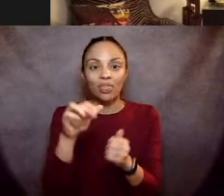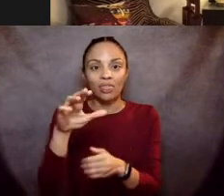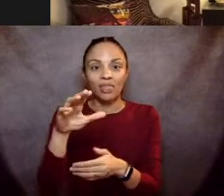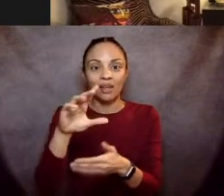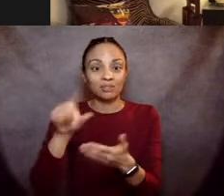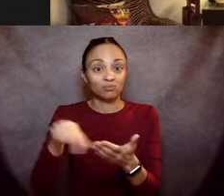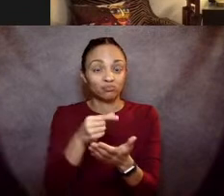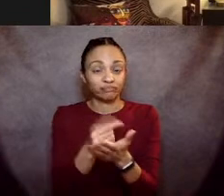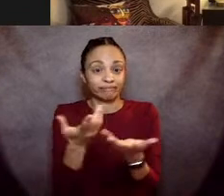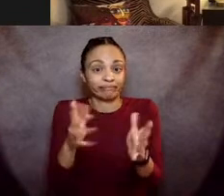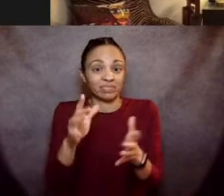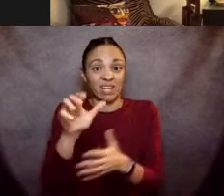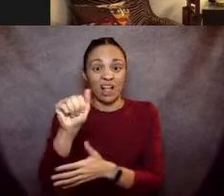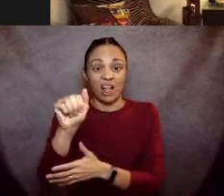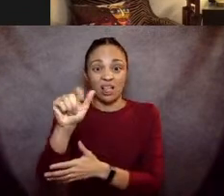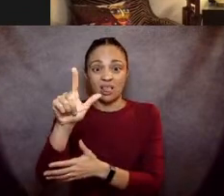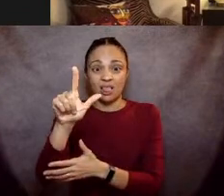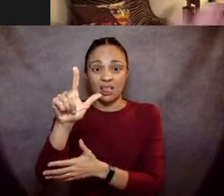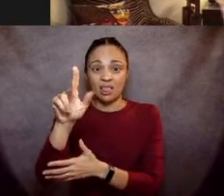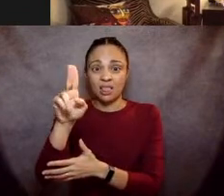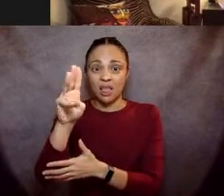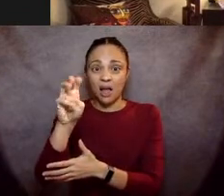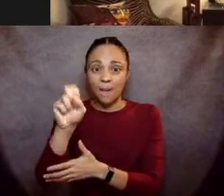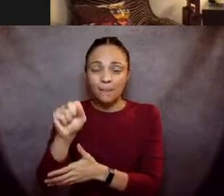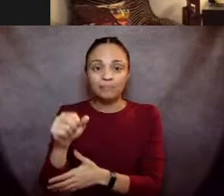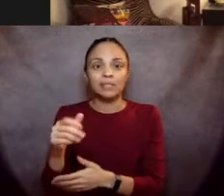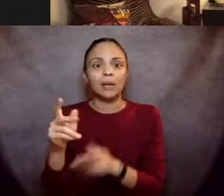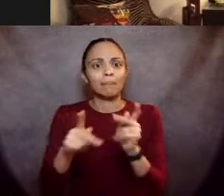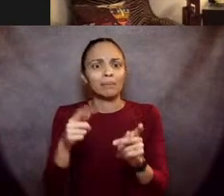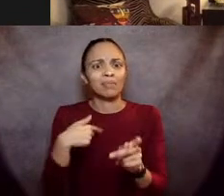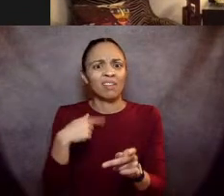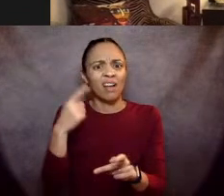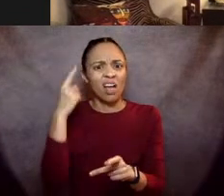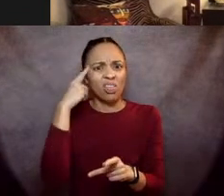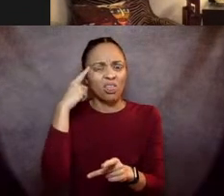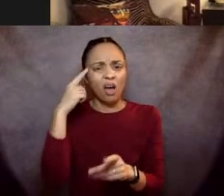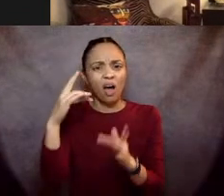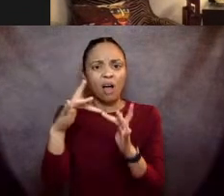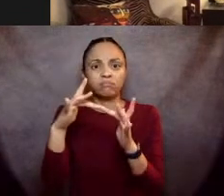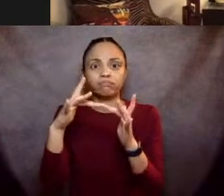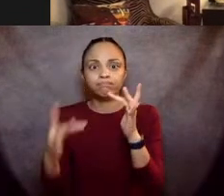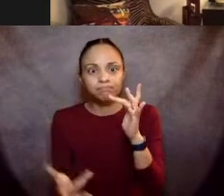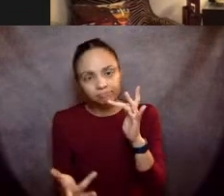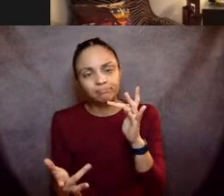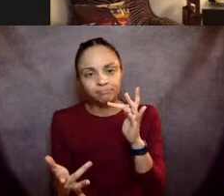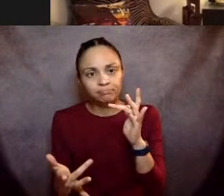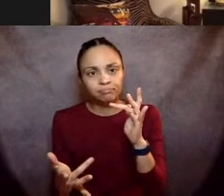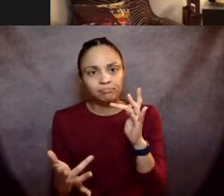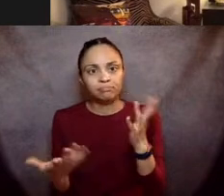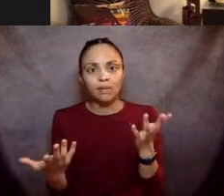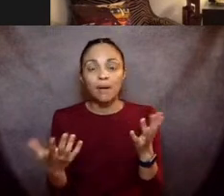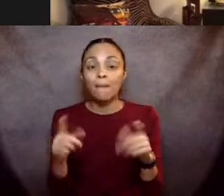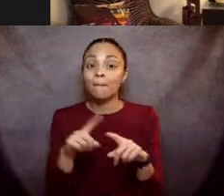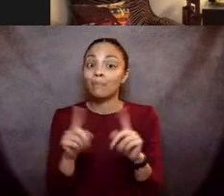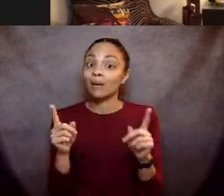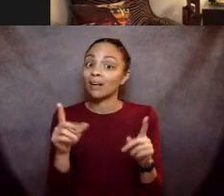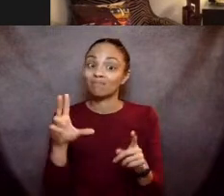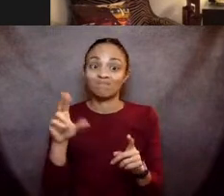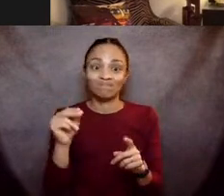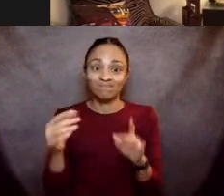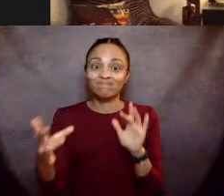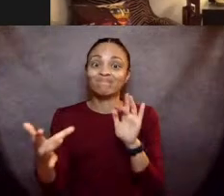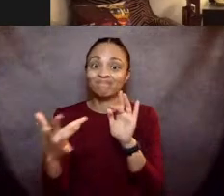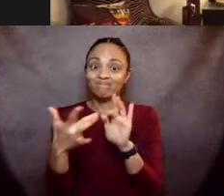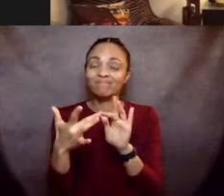lost contact with totally in the world. Mm-hmm. You know, we started having these Sunday salons where